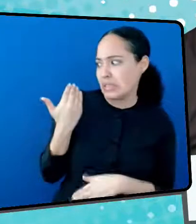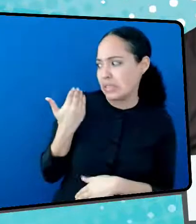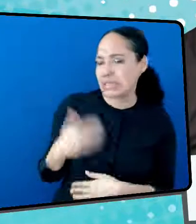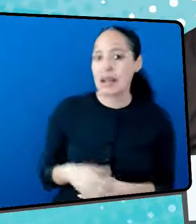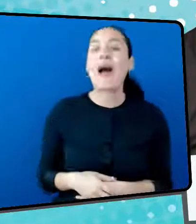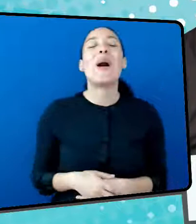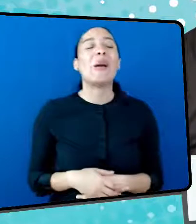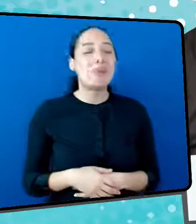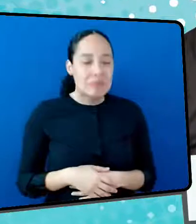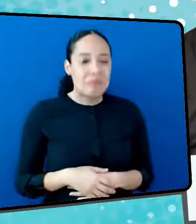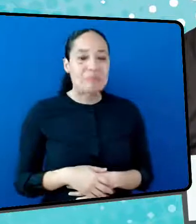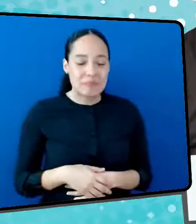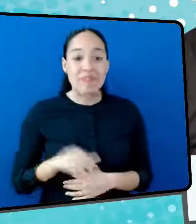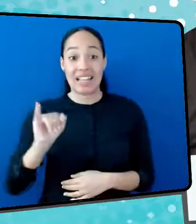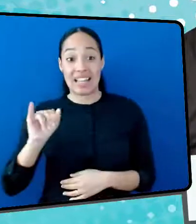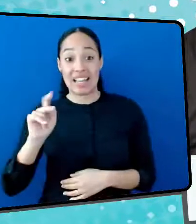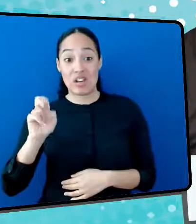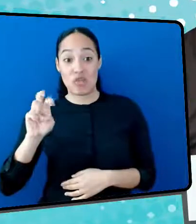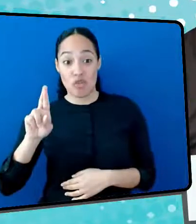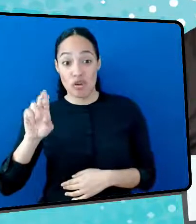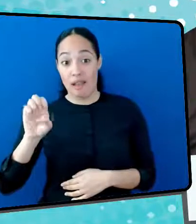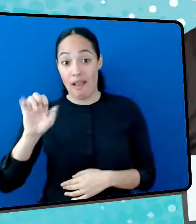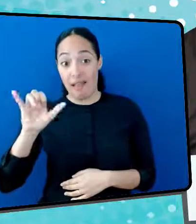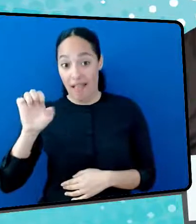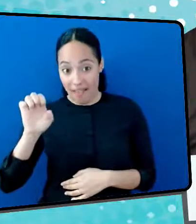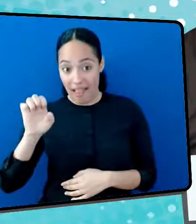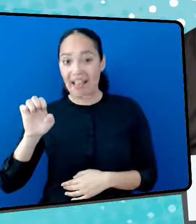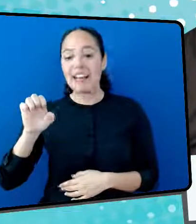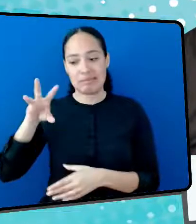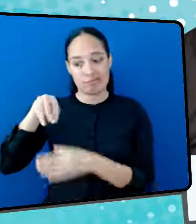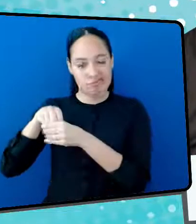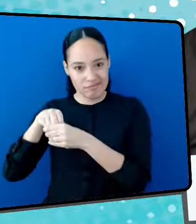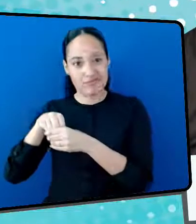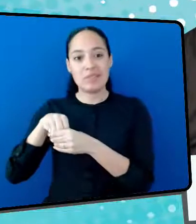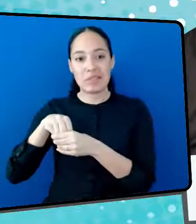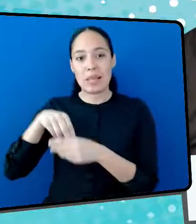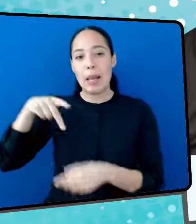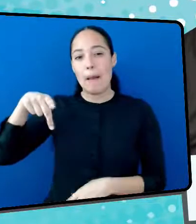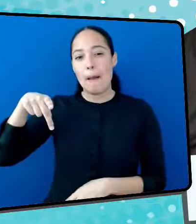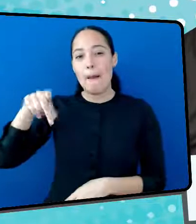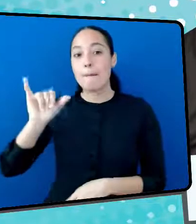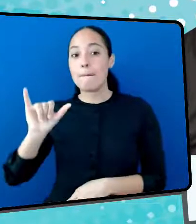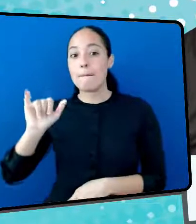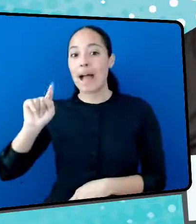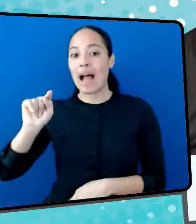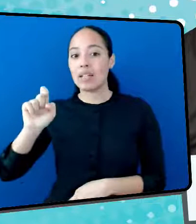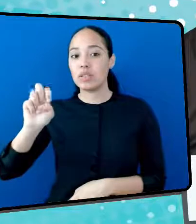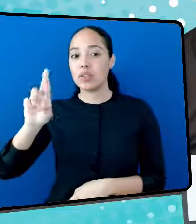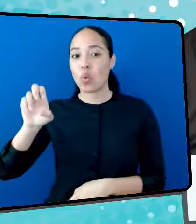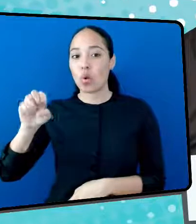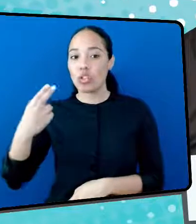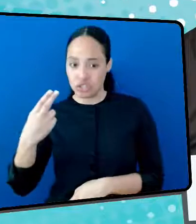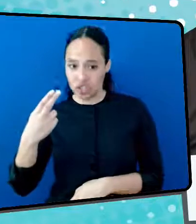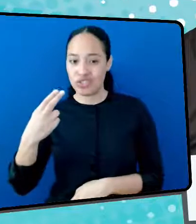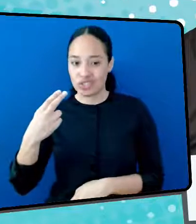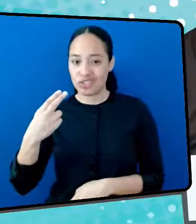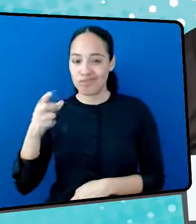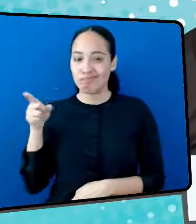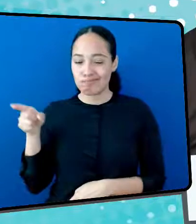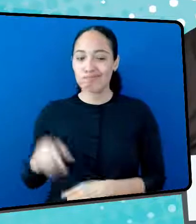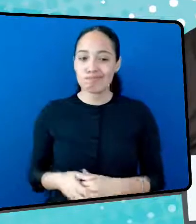actually excitingly sort of PyTorch Lightning, which is the sort of latest developments on that to just make it a bit smoother and less boilerplate.